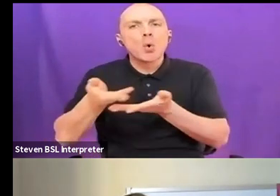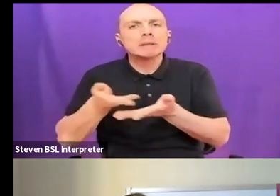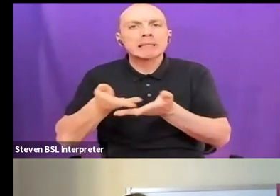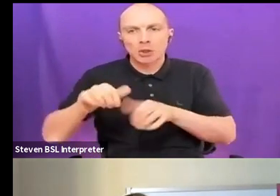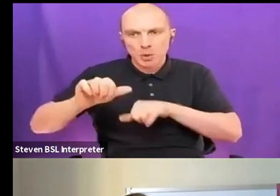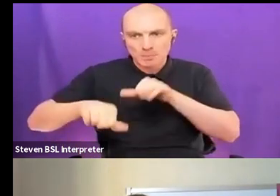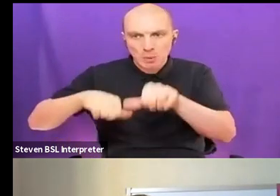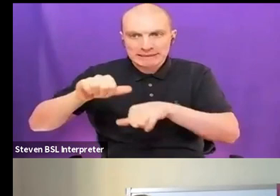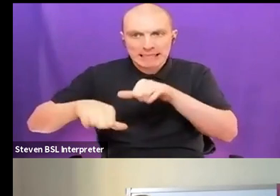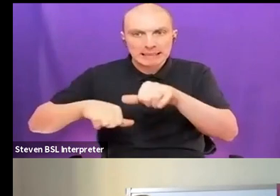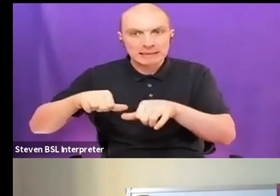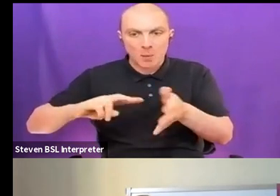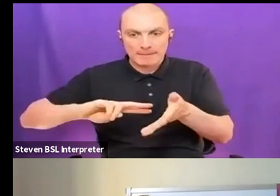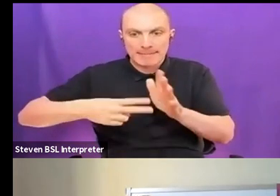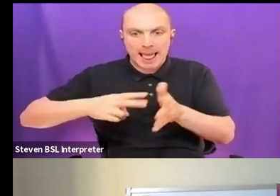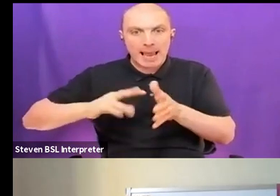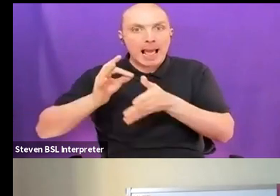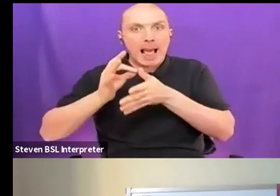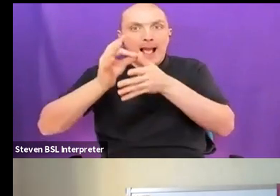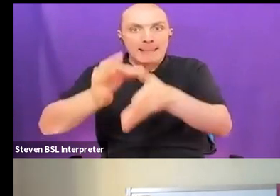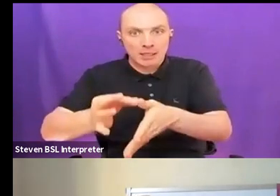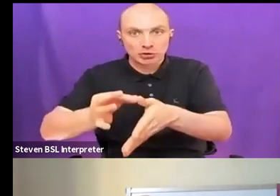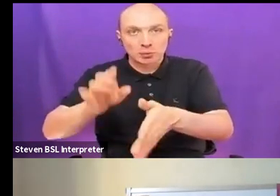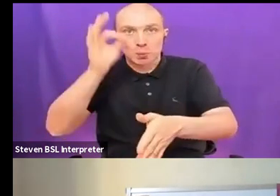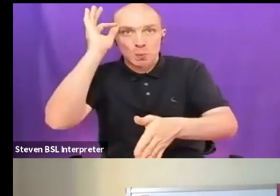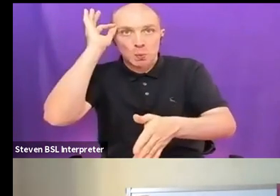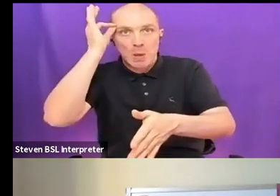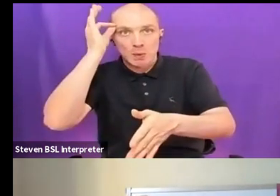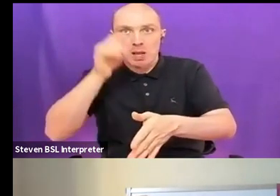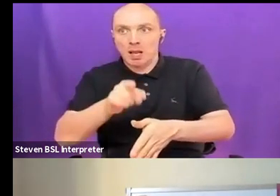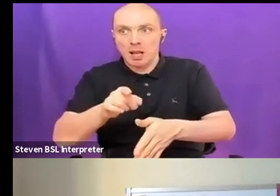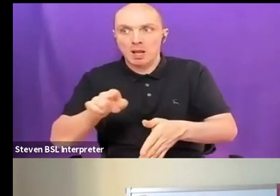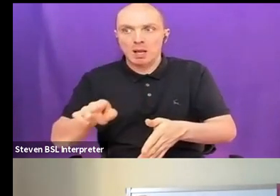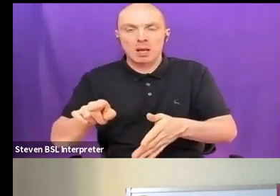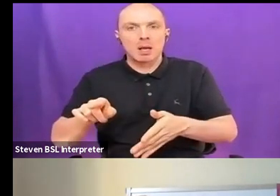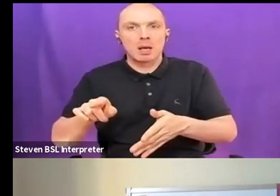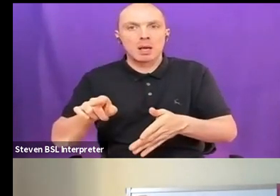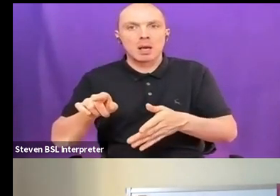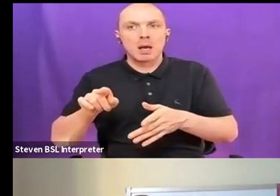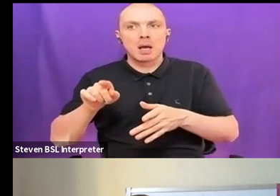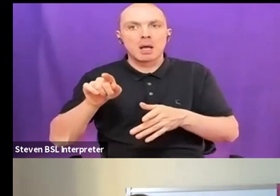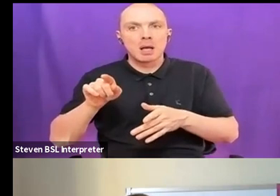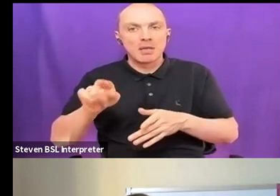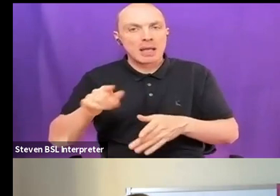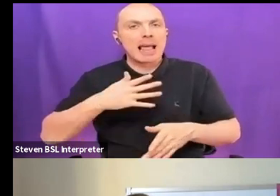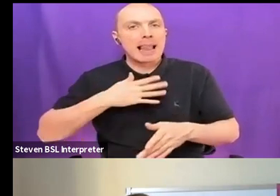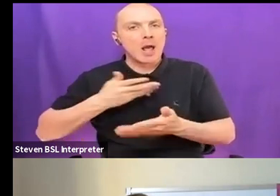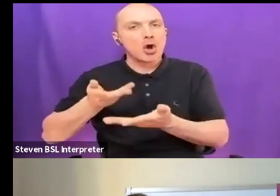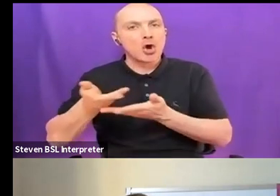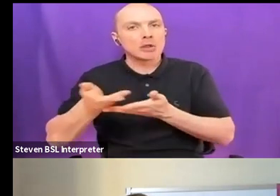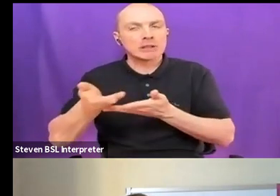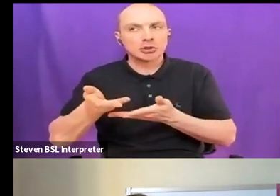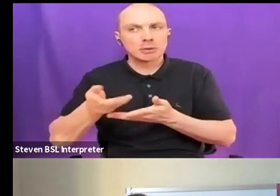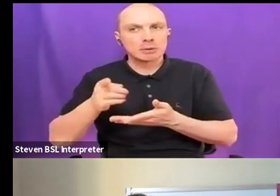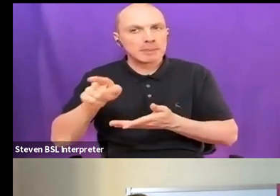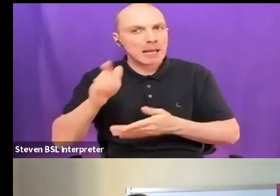people go and talk to groups and explain what they want to do, but they don't hear what the group's experiences and the knowledge. So what I